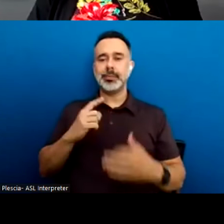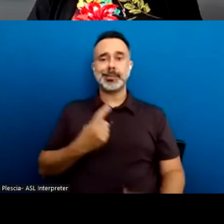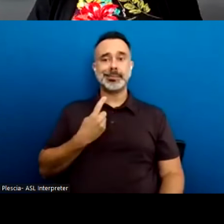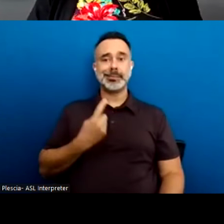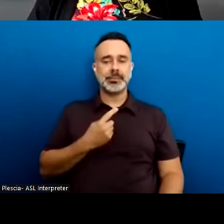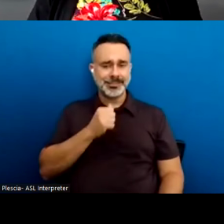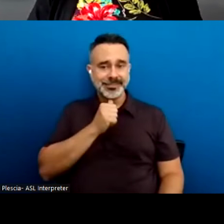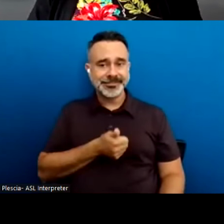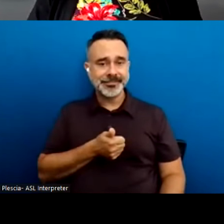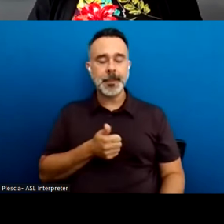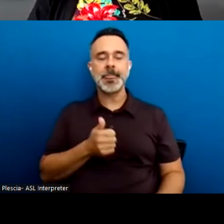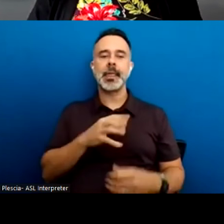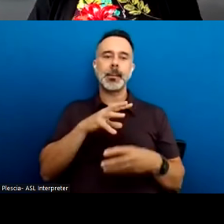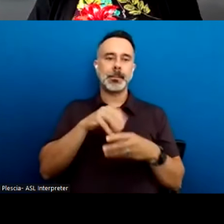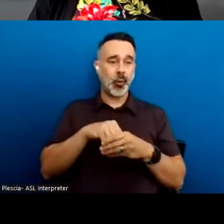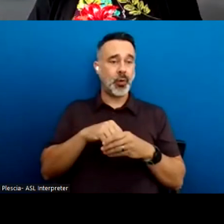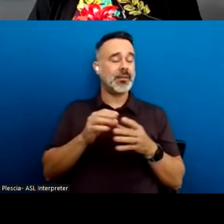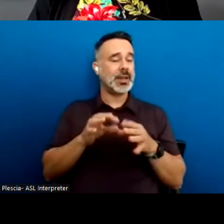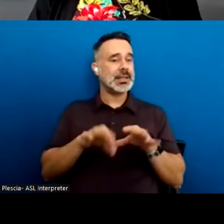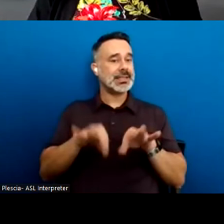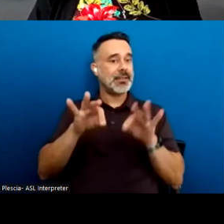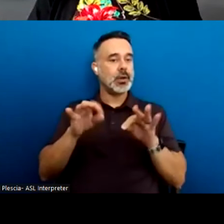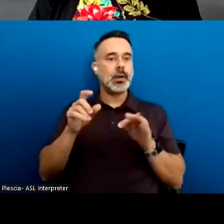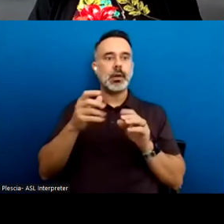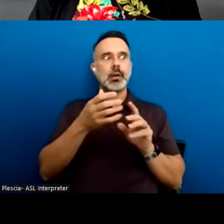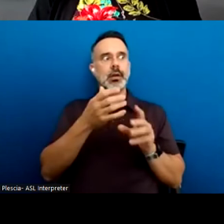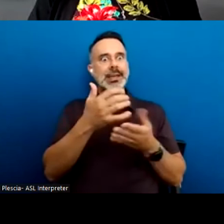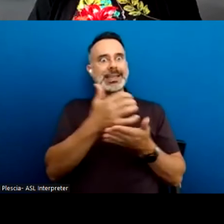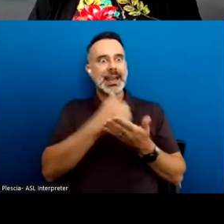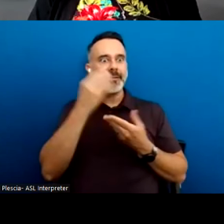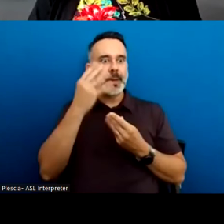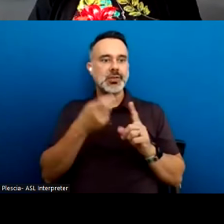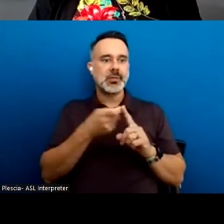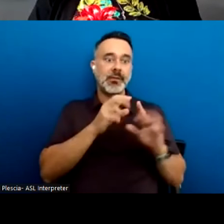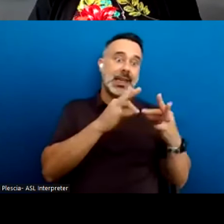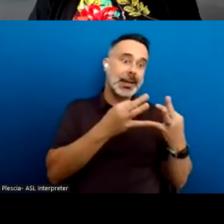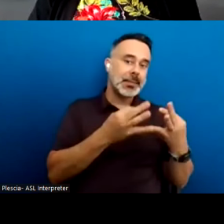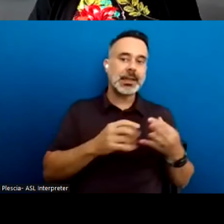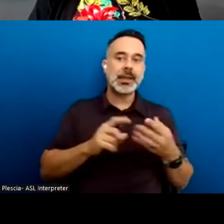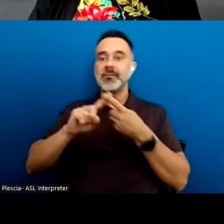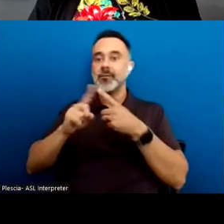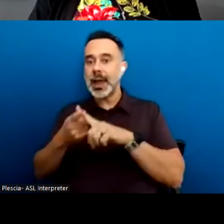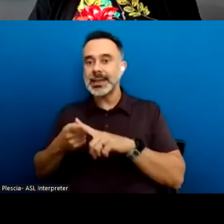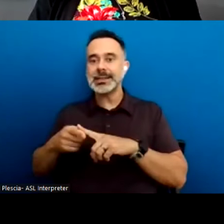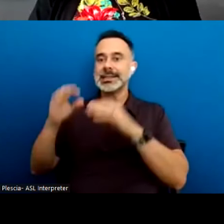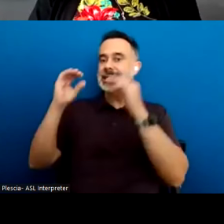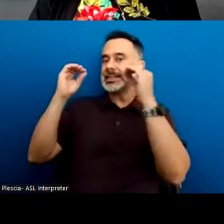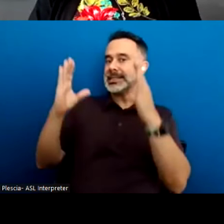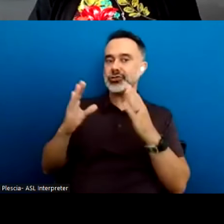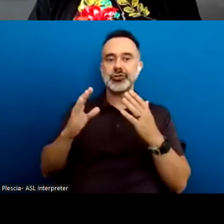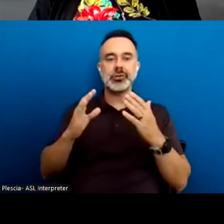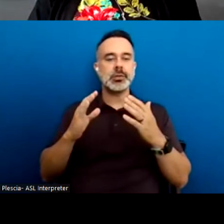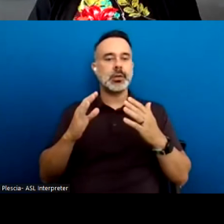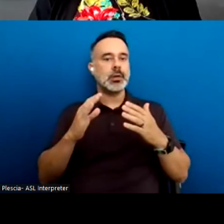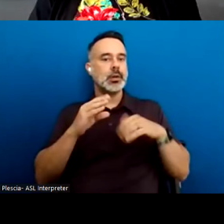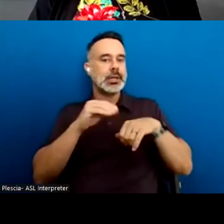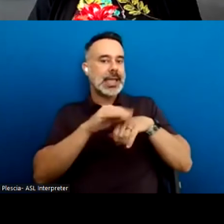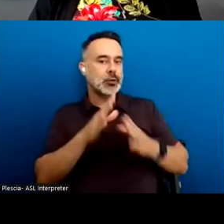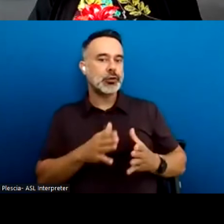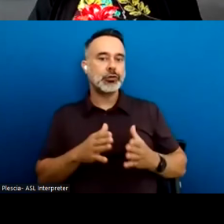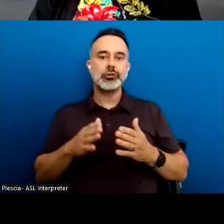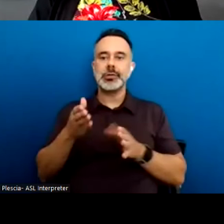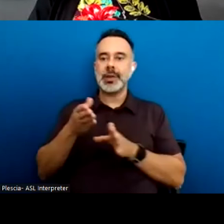is getting information from family, friends, teachers, if somebody's a youth in school, counselors,